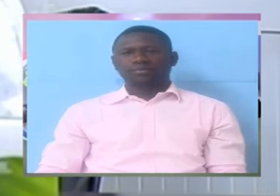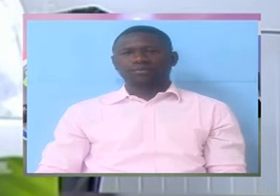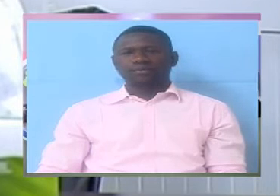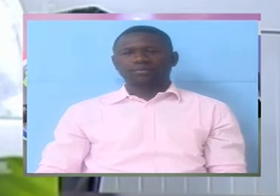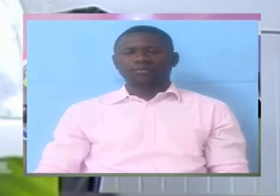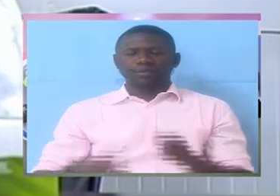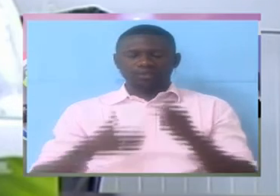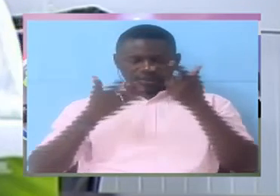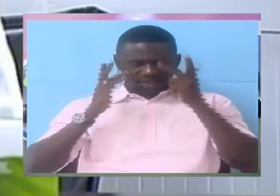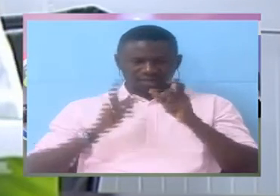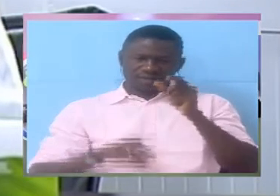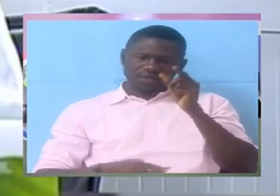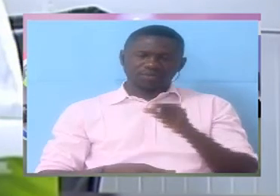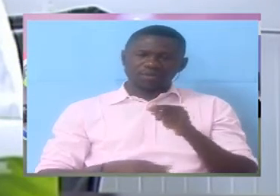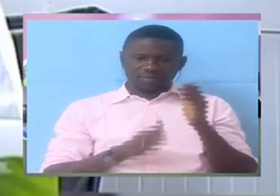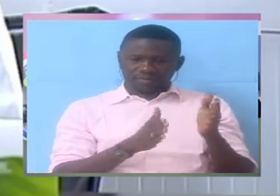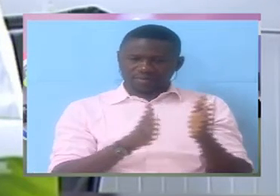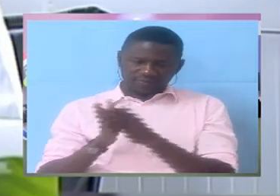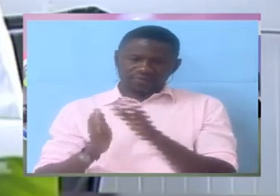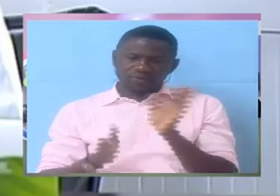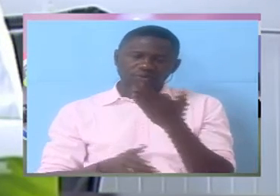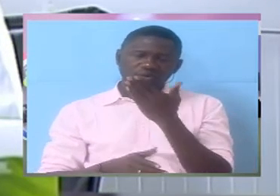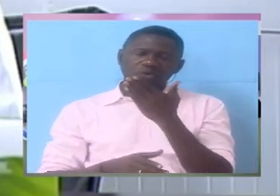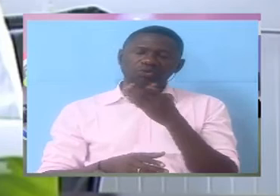going to the panel.